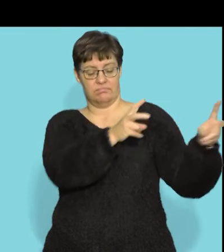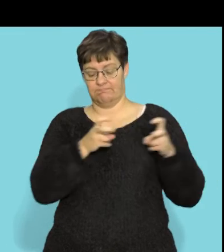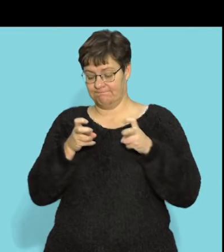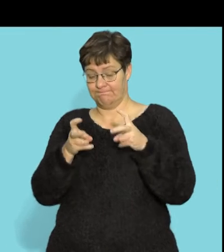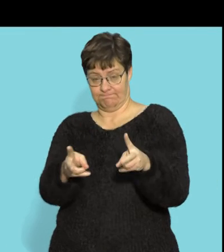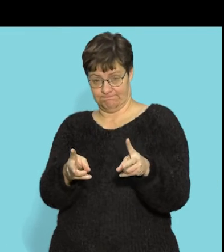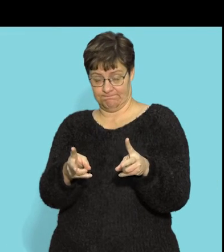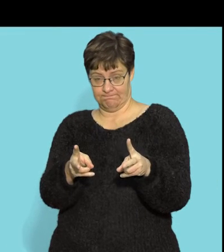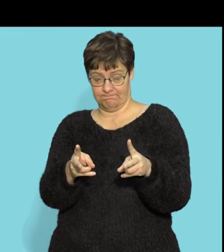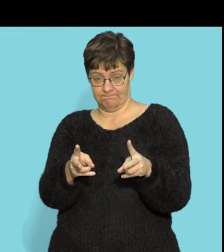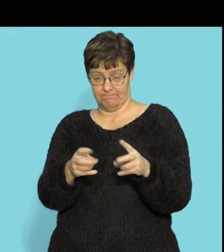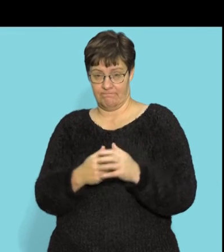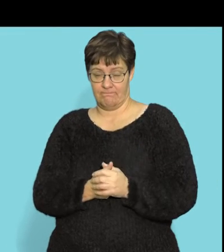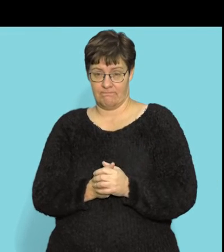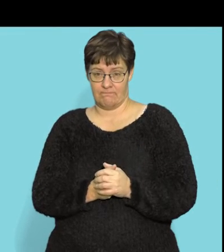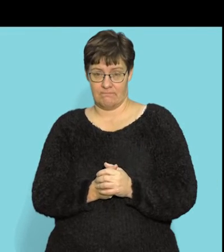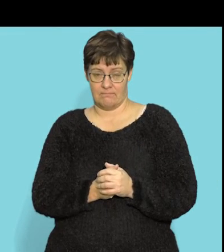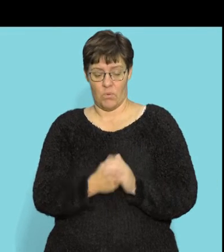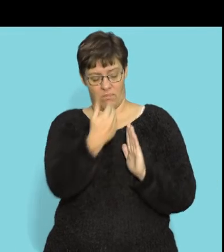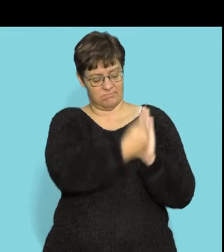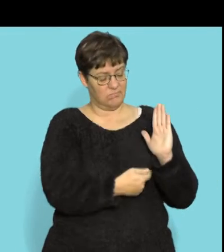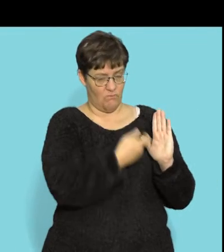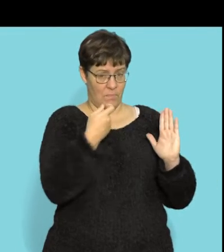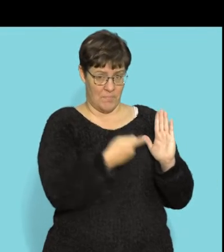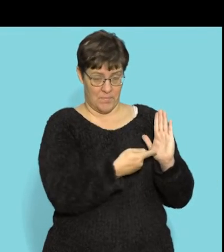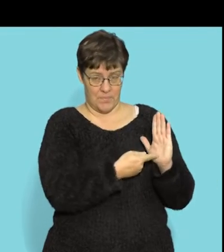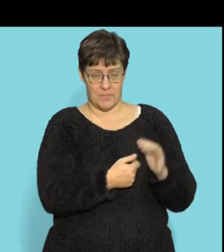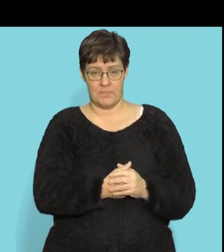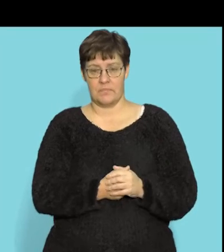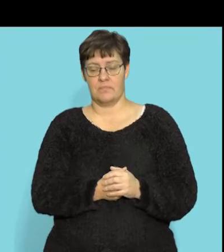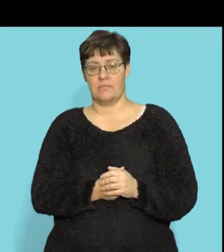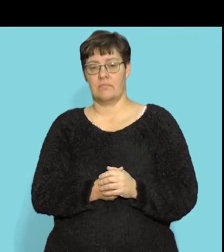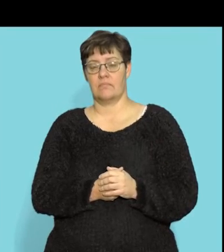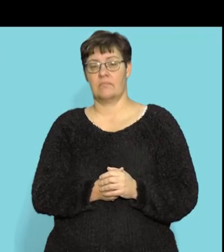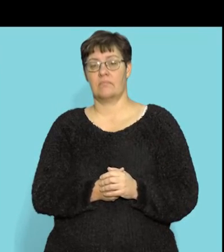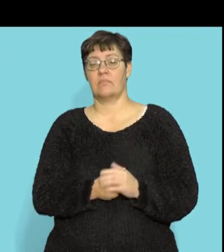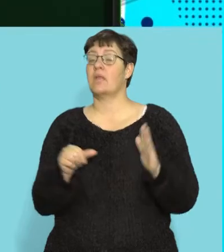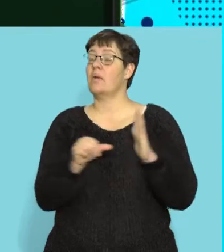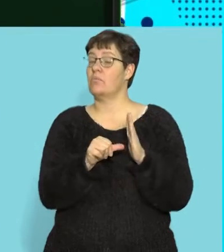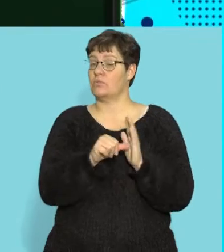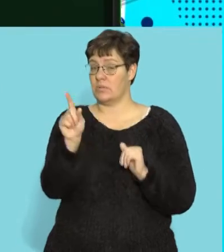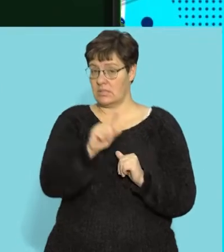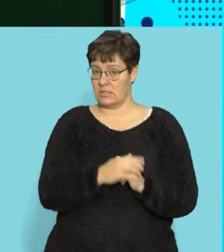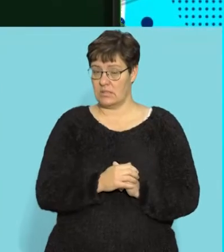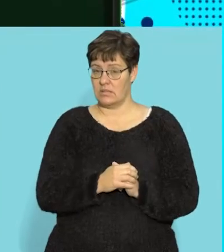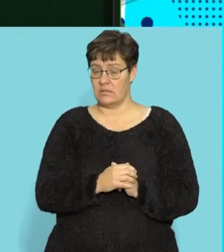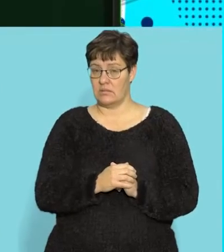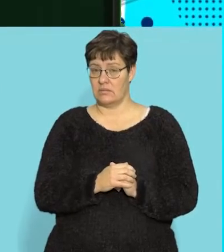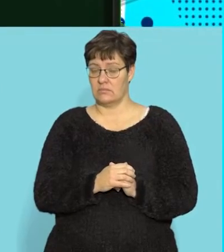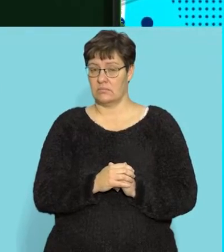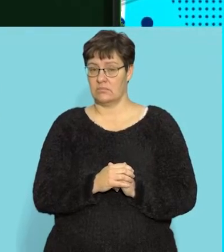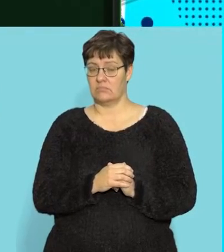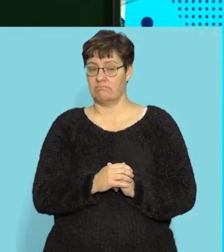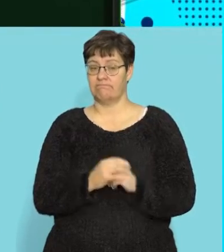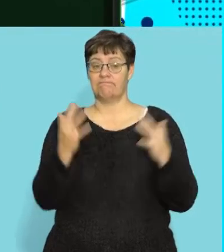we identify in the data sheet. So very, very important, again, as a reminder, if a